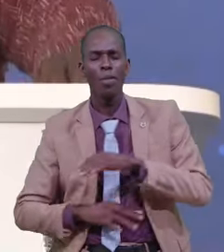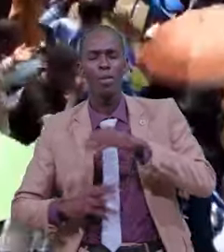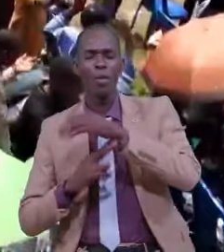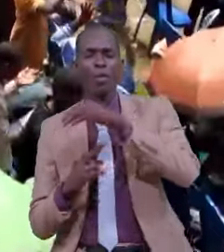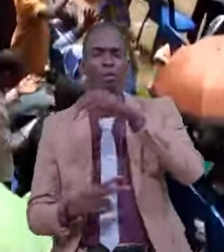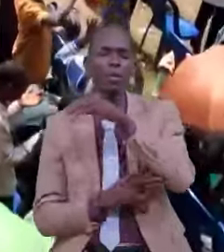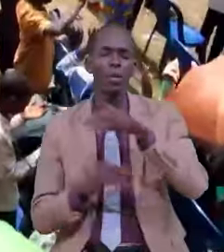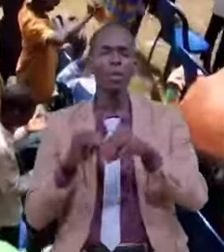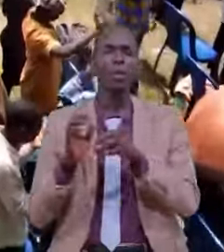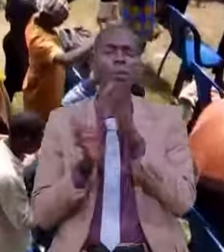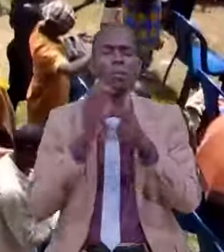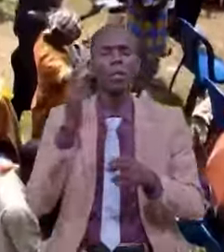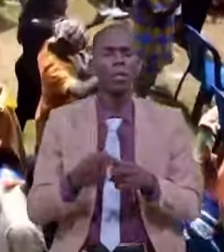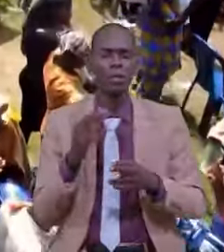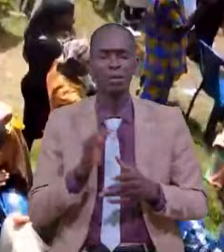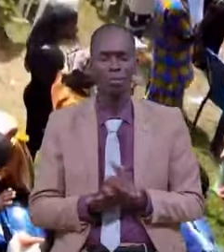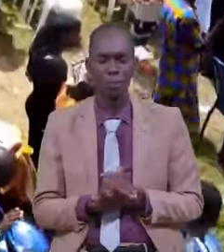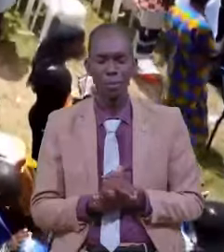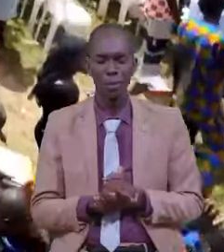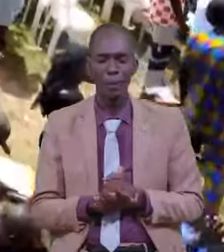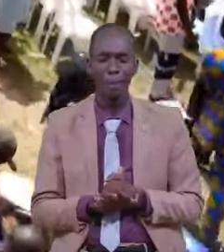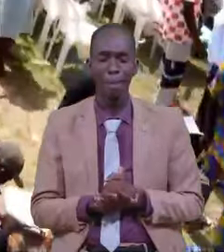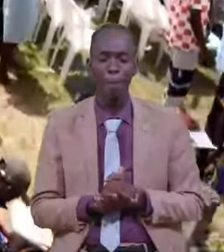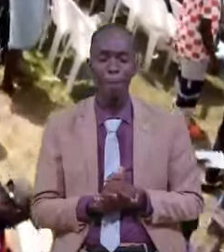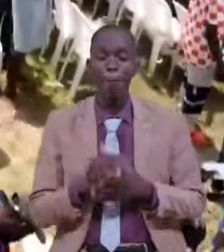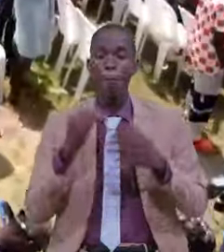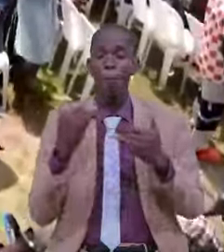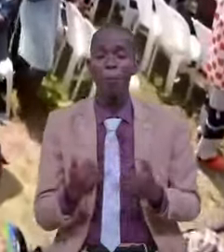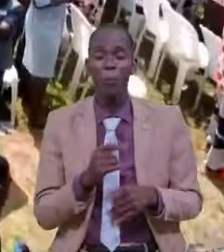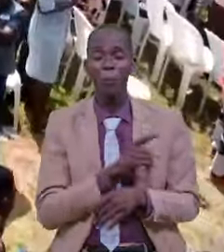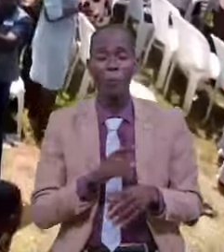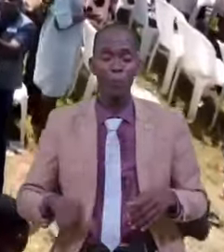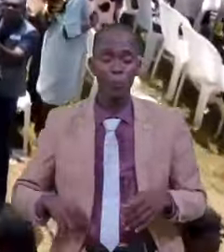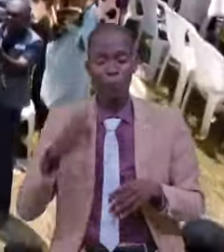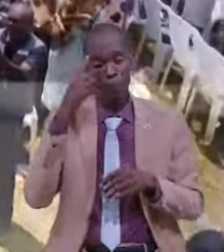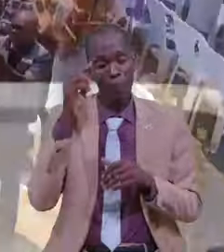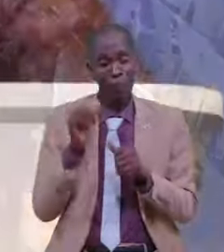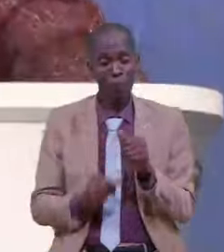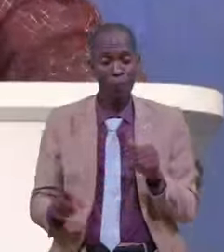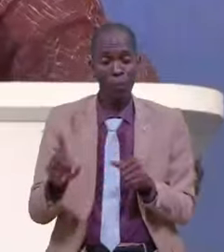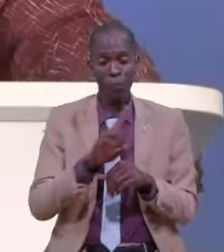Jesus' name. Now, Lord, for everyone, strength.